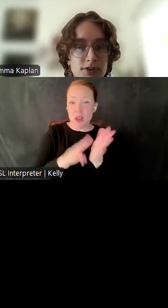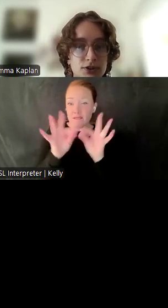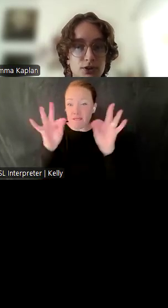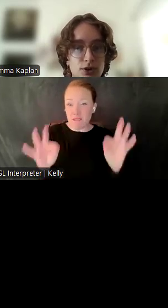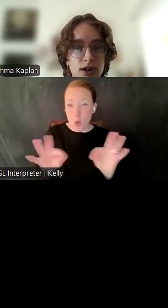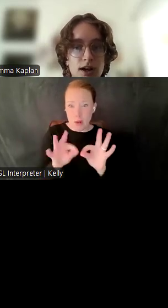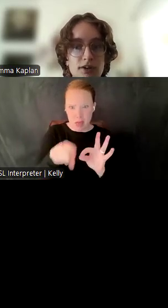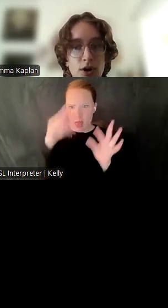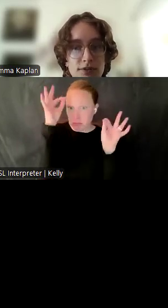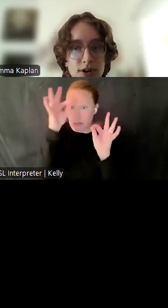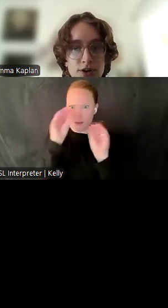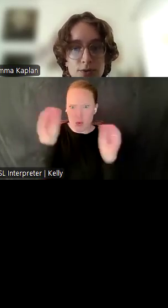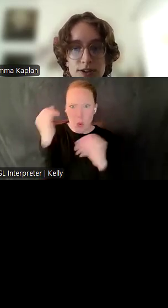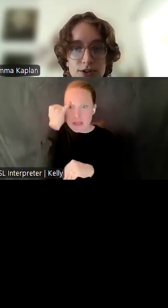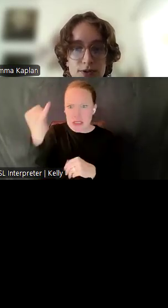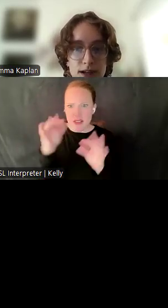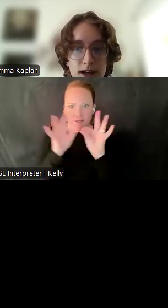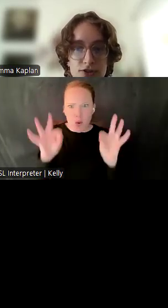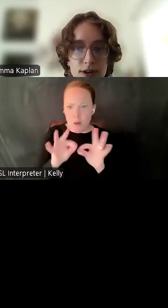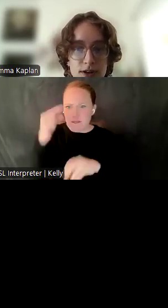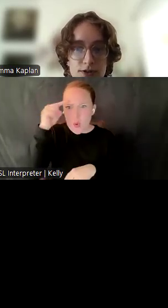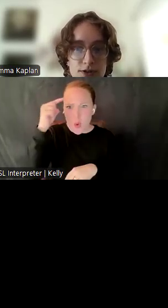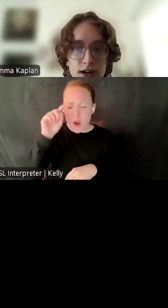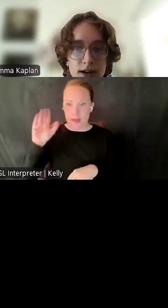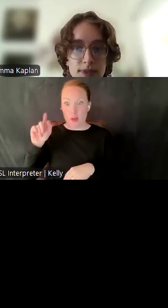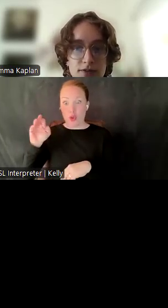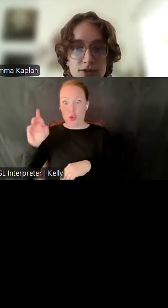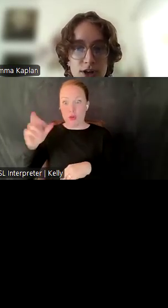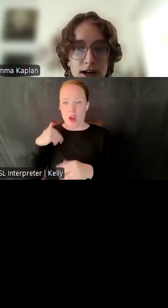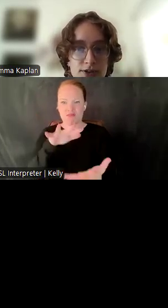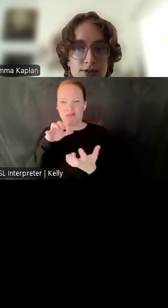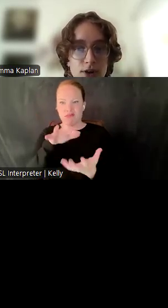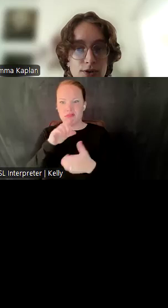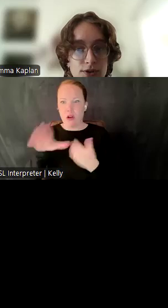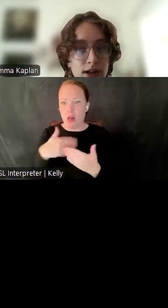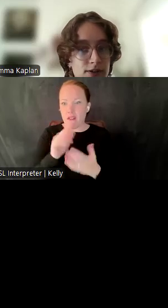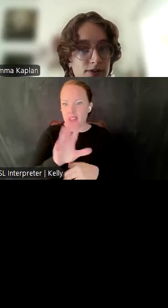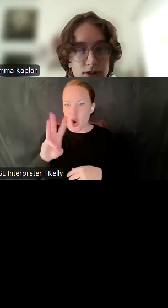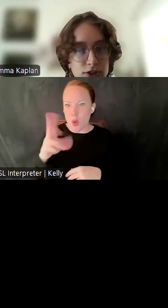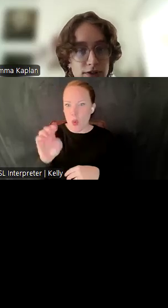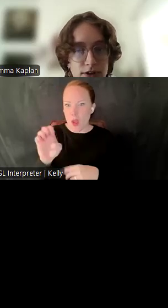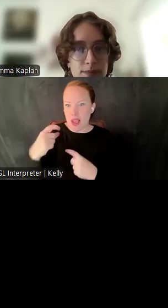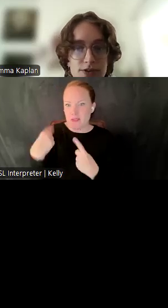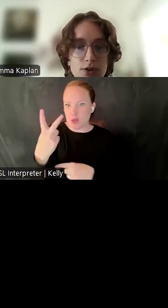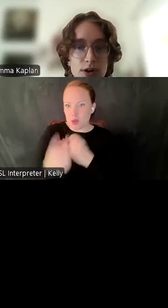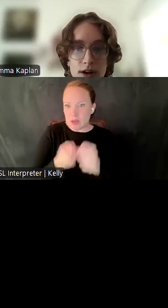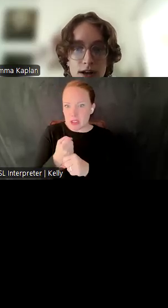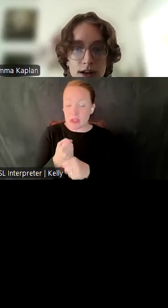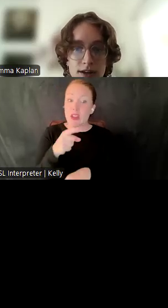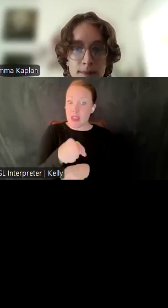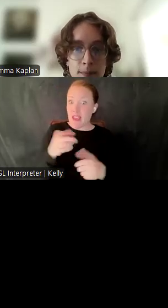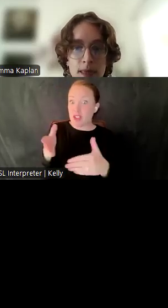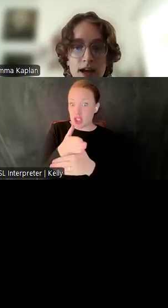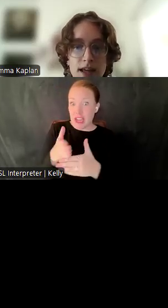partner has control of all of their earned wages from the last 2 years. They have shared assets, although the client is not sure if their name is included